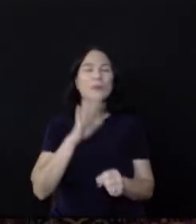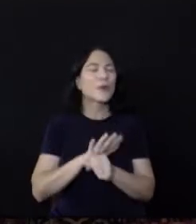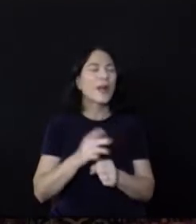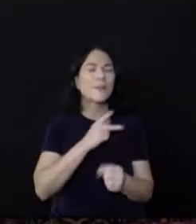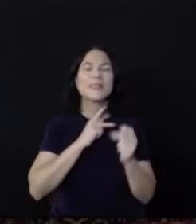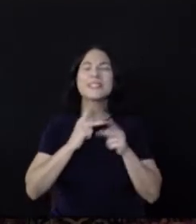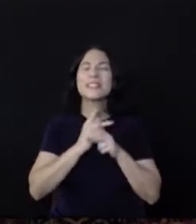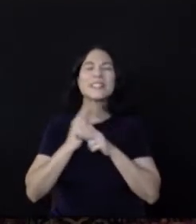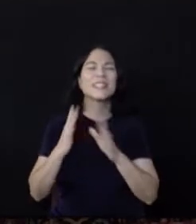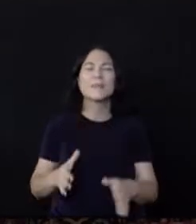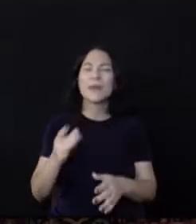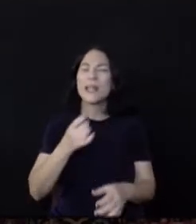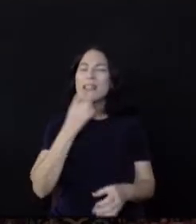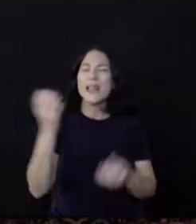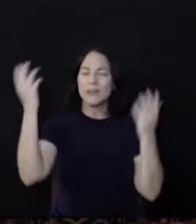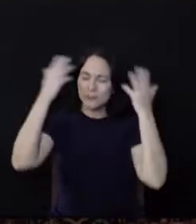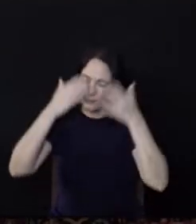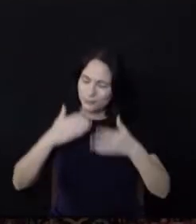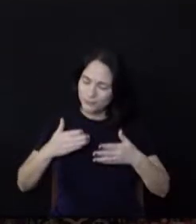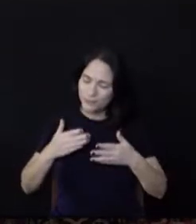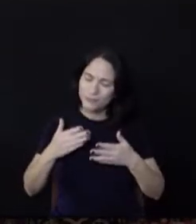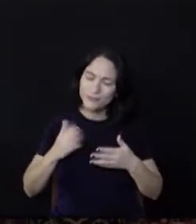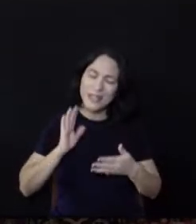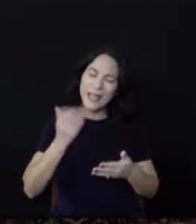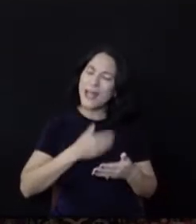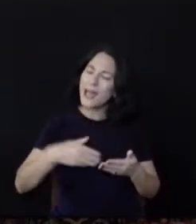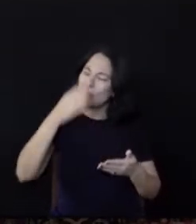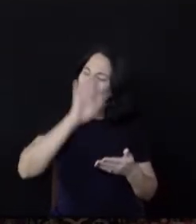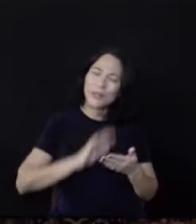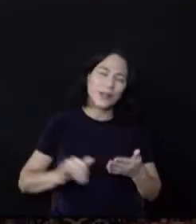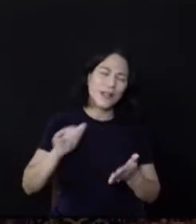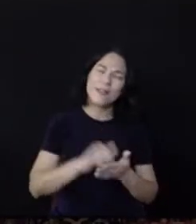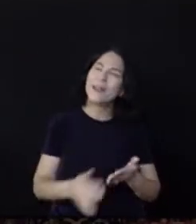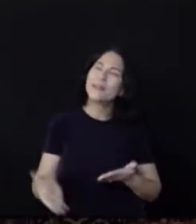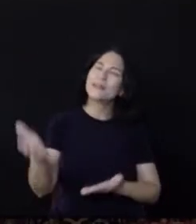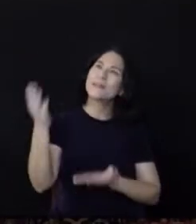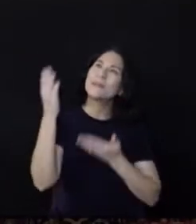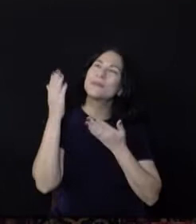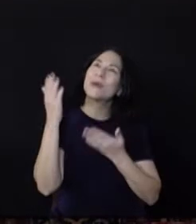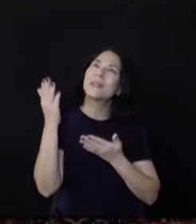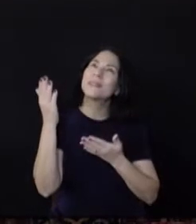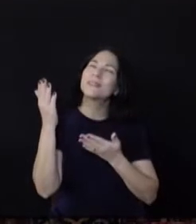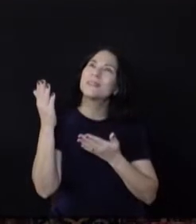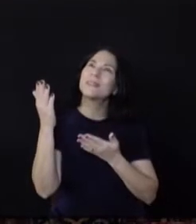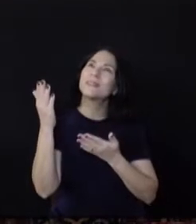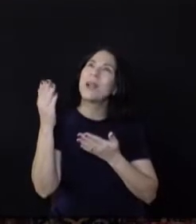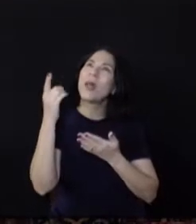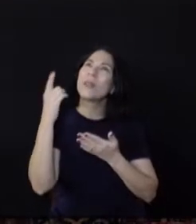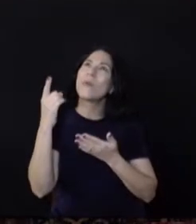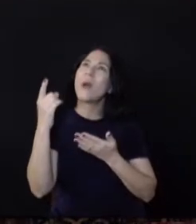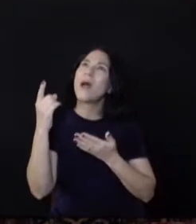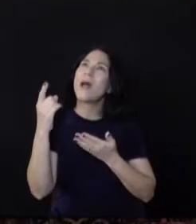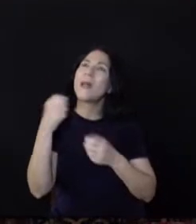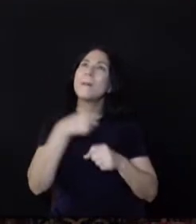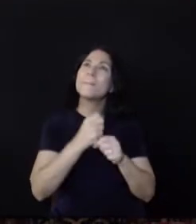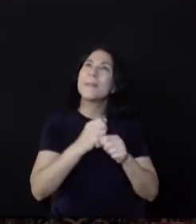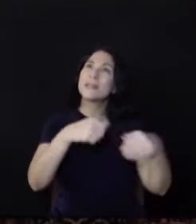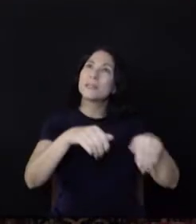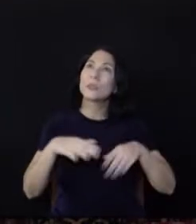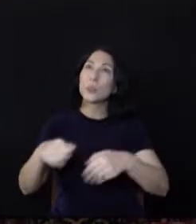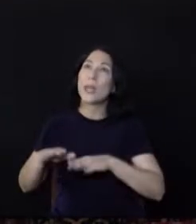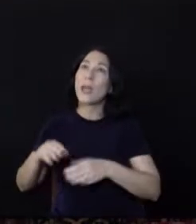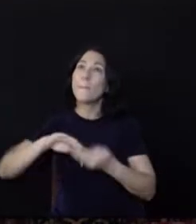keeper, light in the darkness. Our God, that is who you are. You are the one who turns graves into